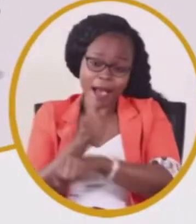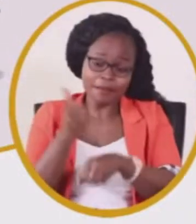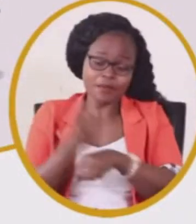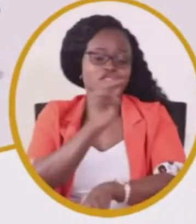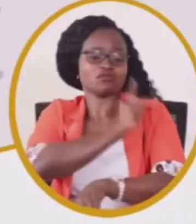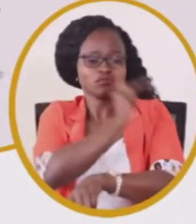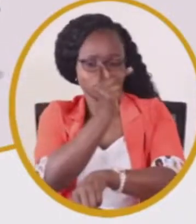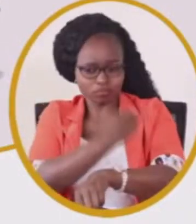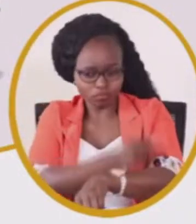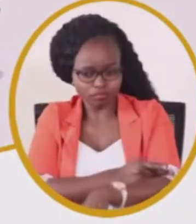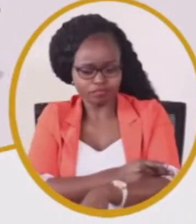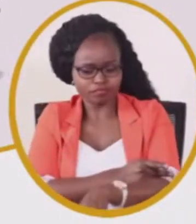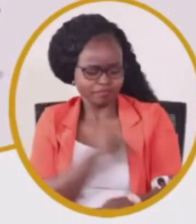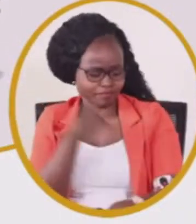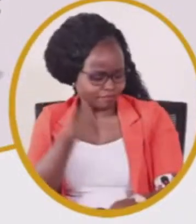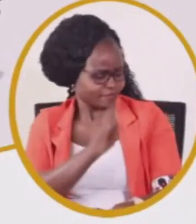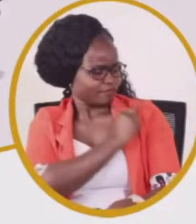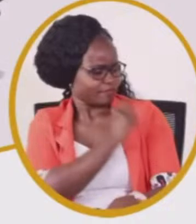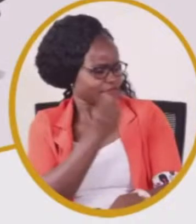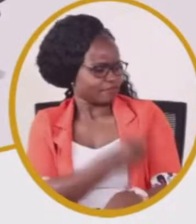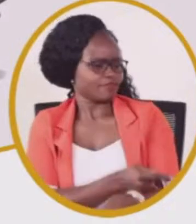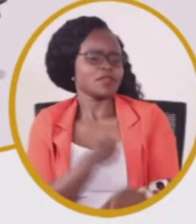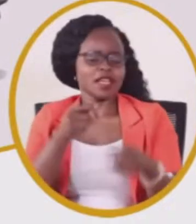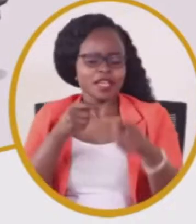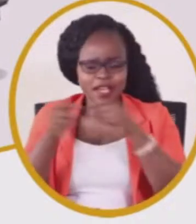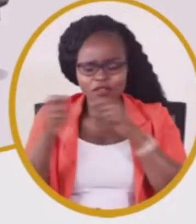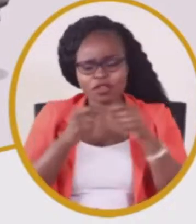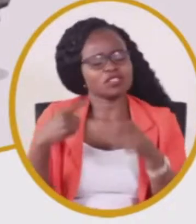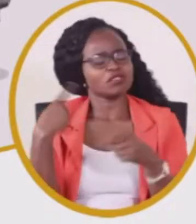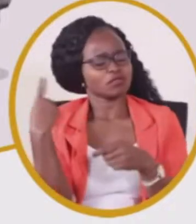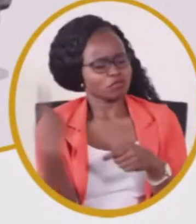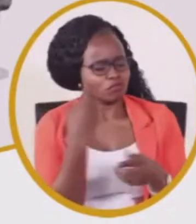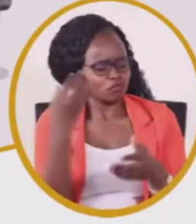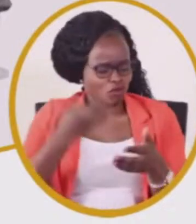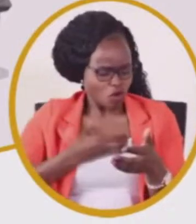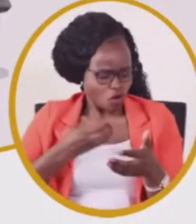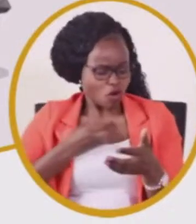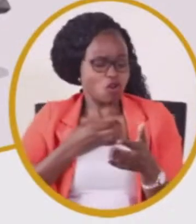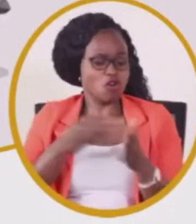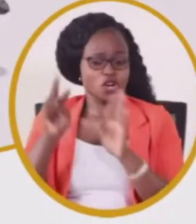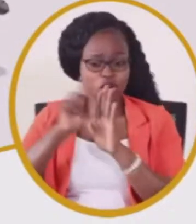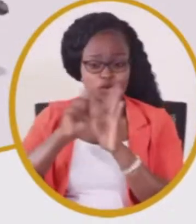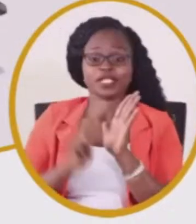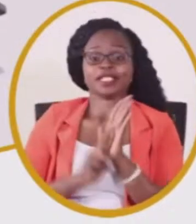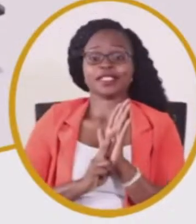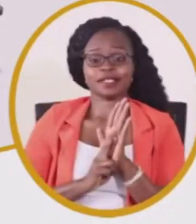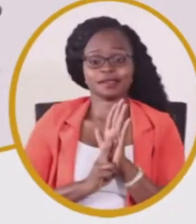The authority undertakes this on its own motion or by investigating complaints.